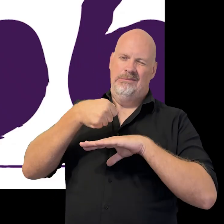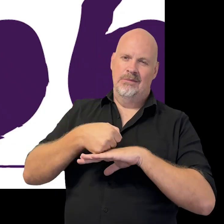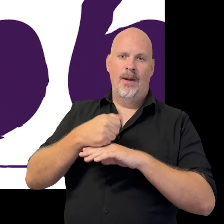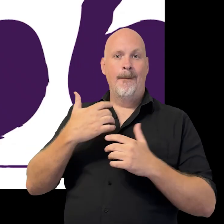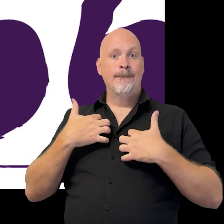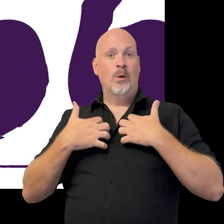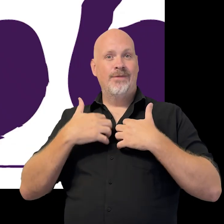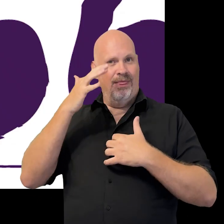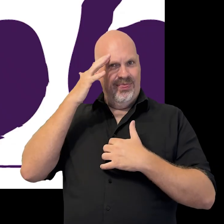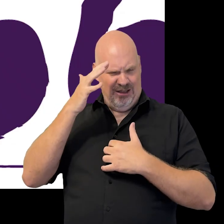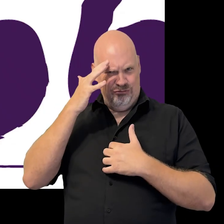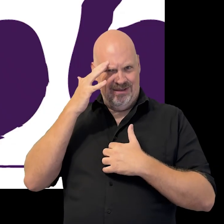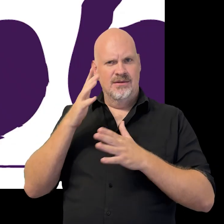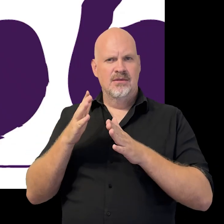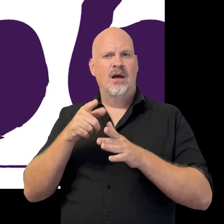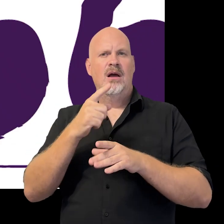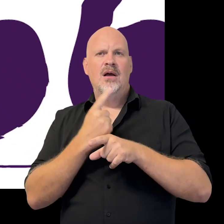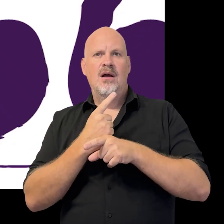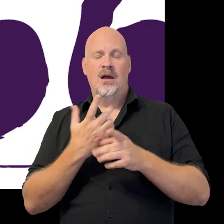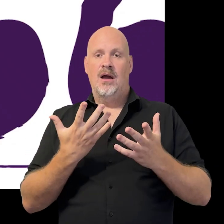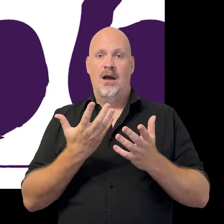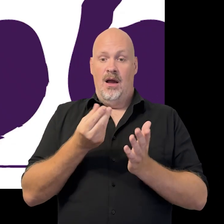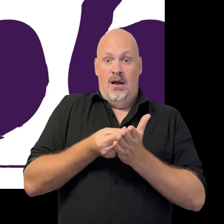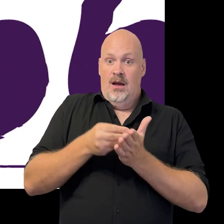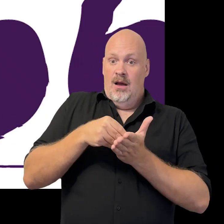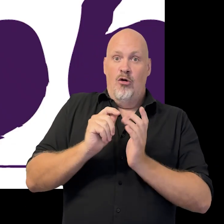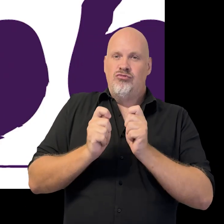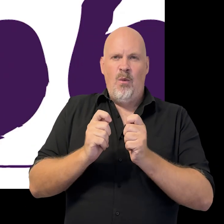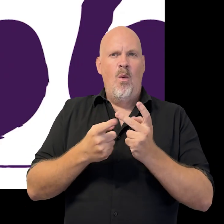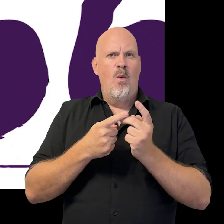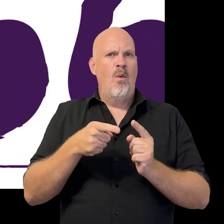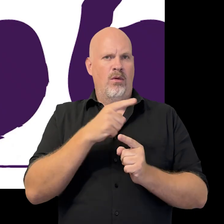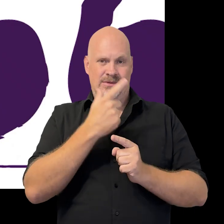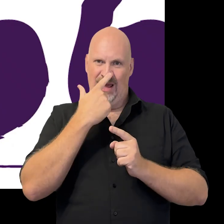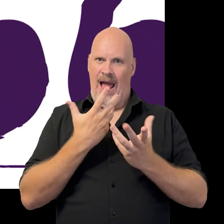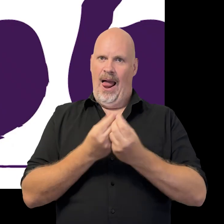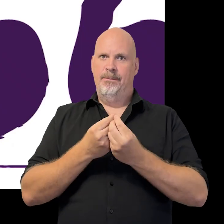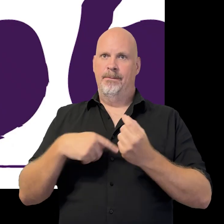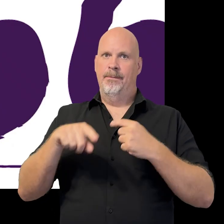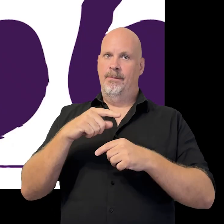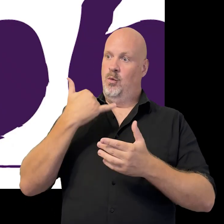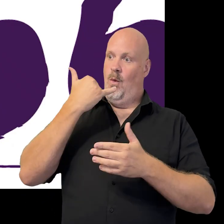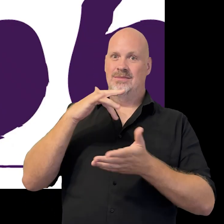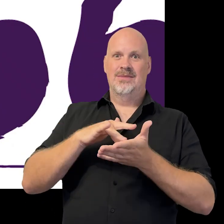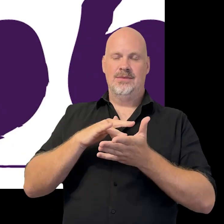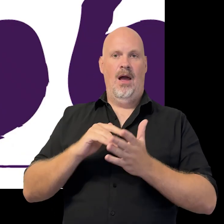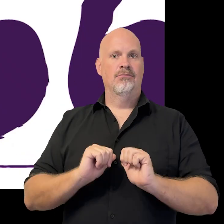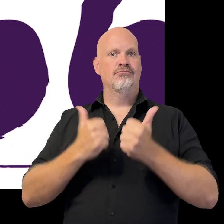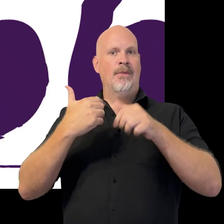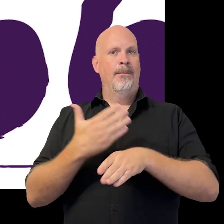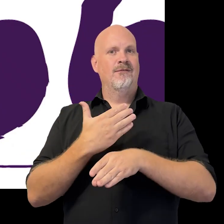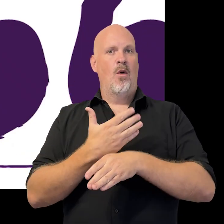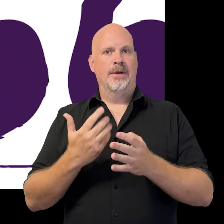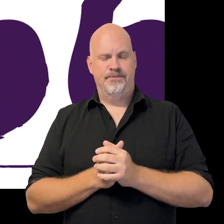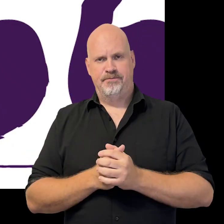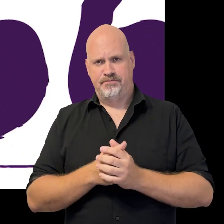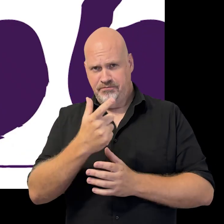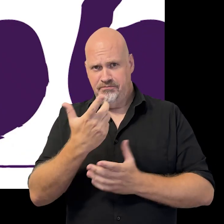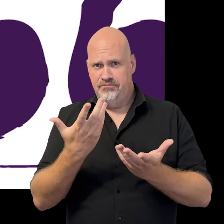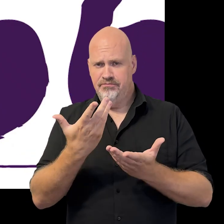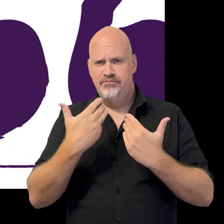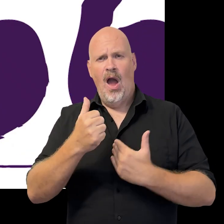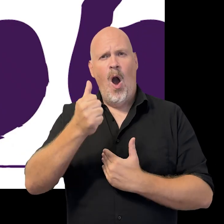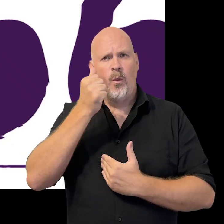not included in the word count. But it's important to show you appreciate that both are needed and the difference between the both.